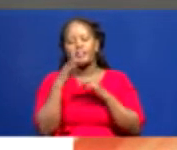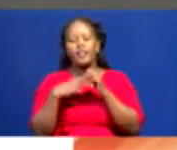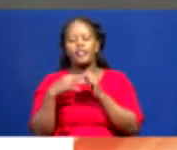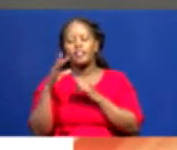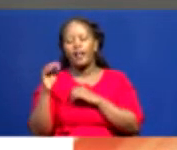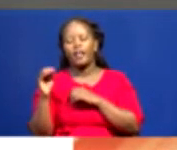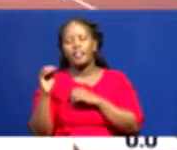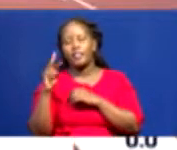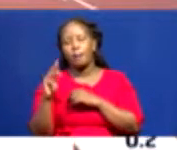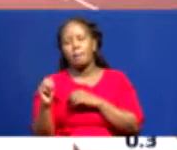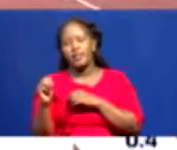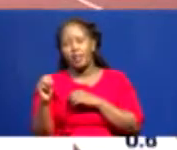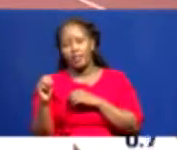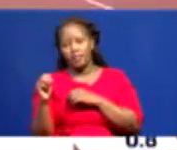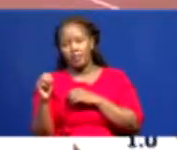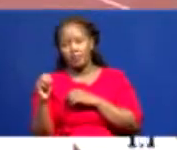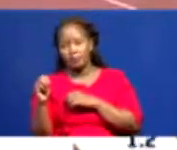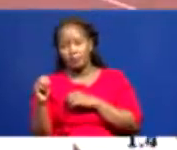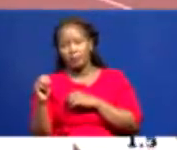meters.